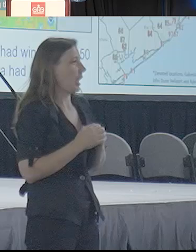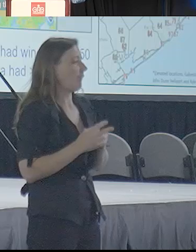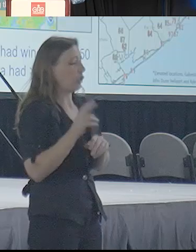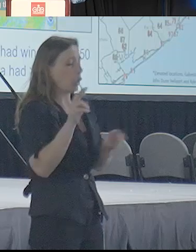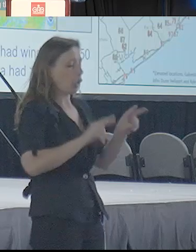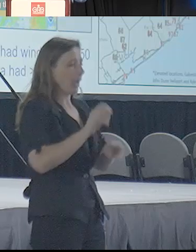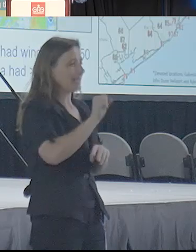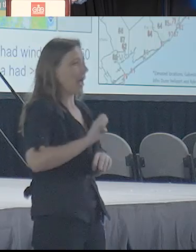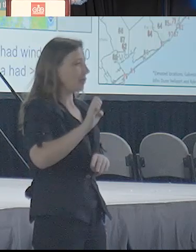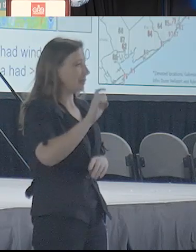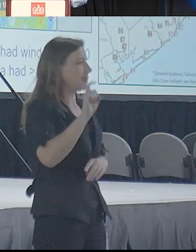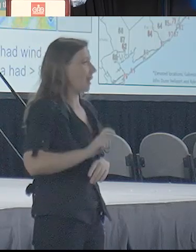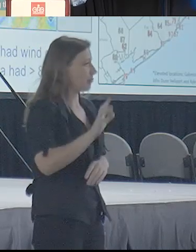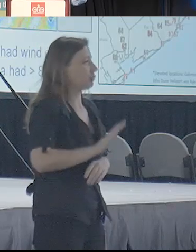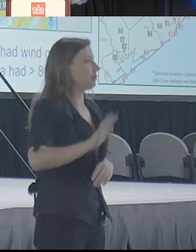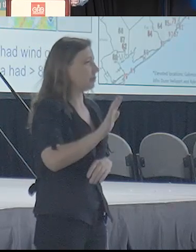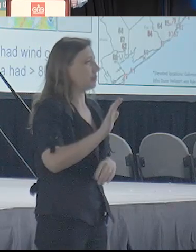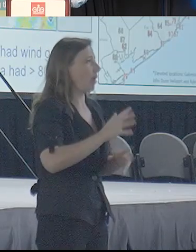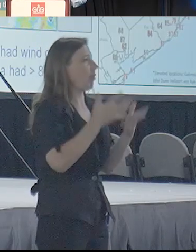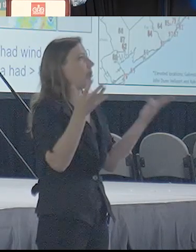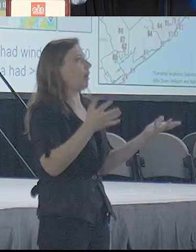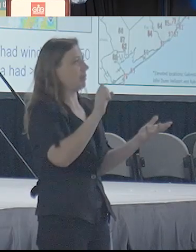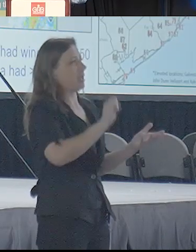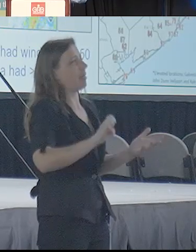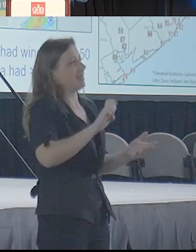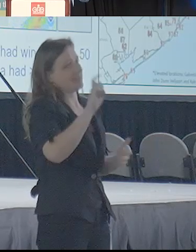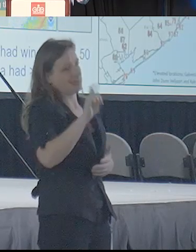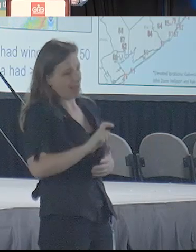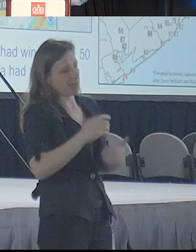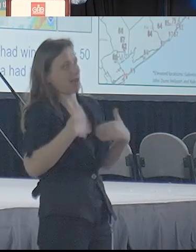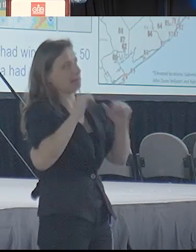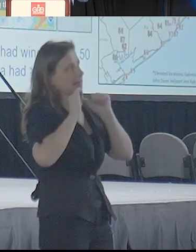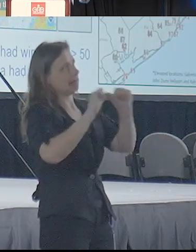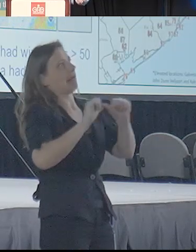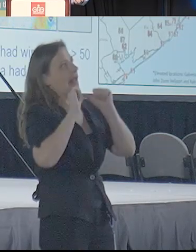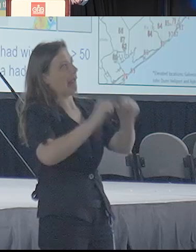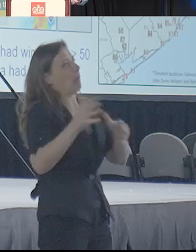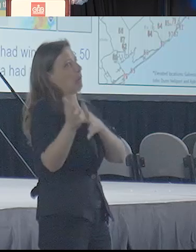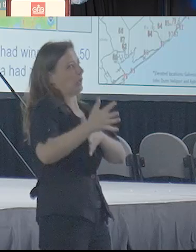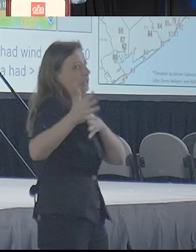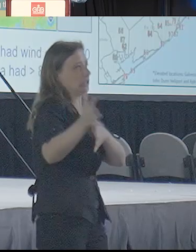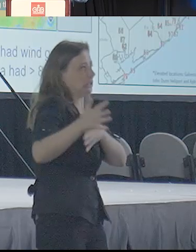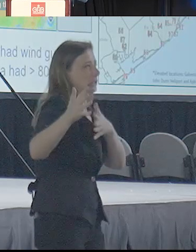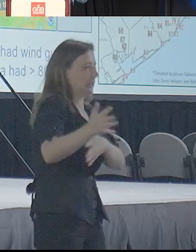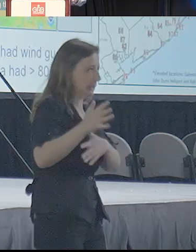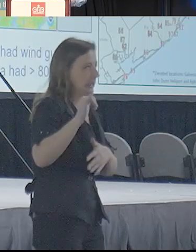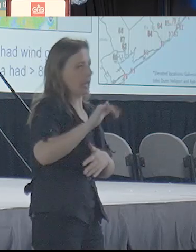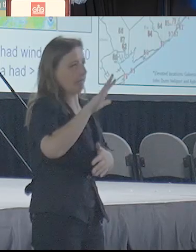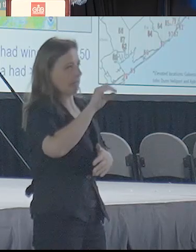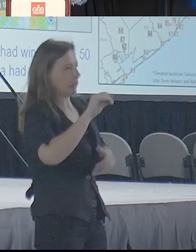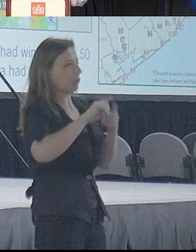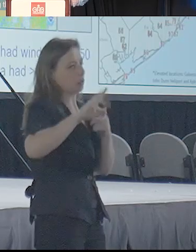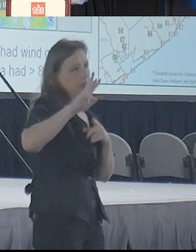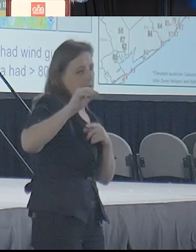Southeast Texas region, there was a lot of Southeast Texas getting, sustained winds and the strong tropical storm force, 50 to